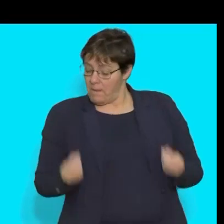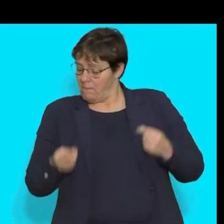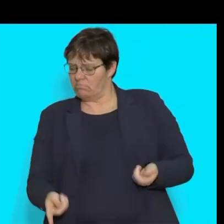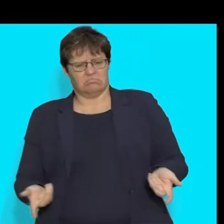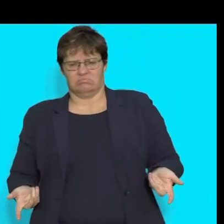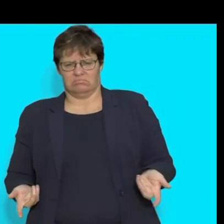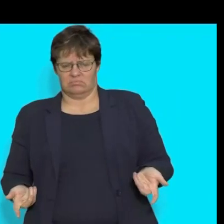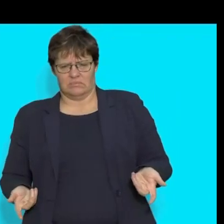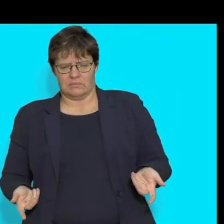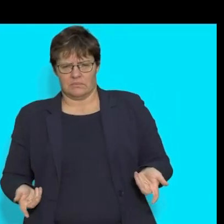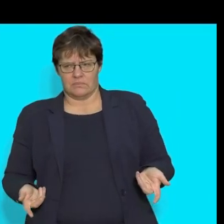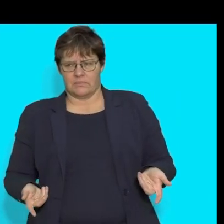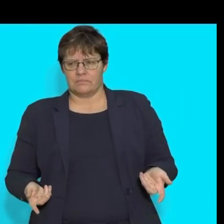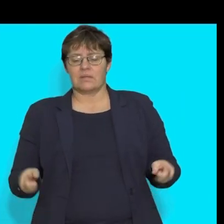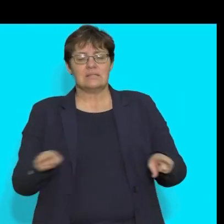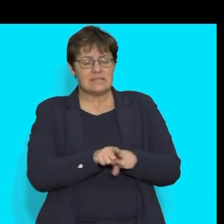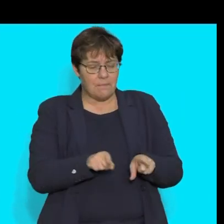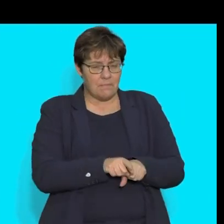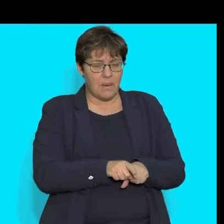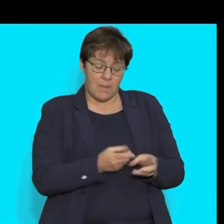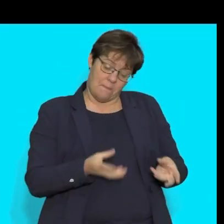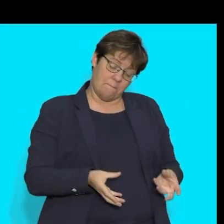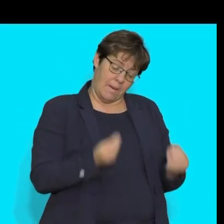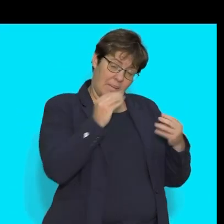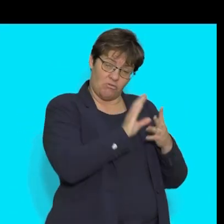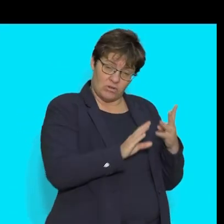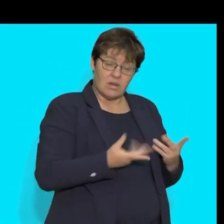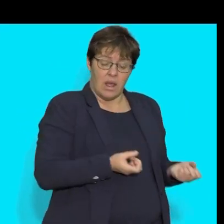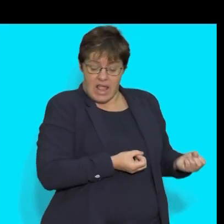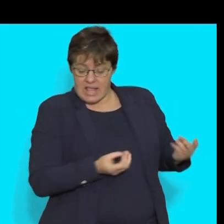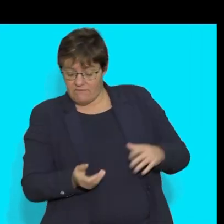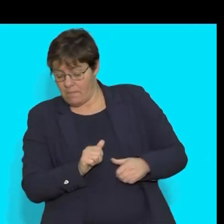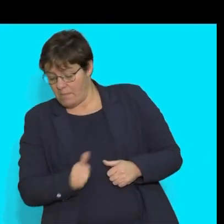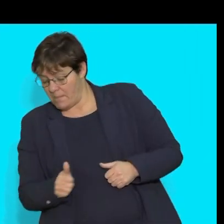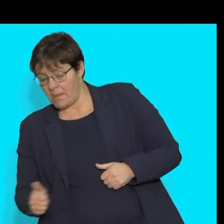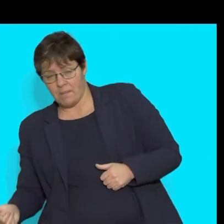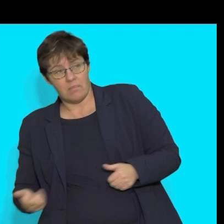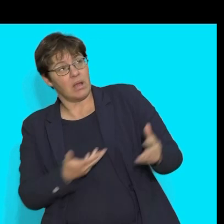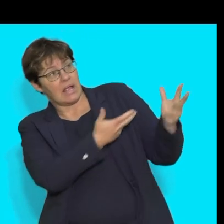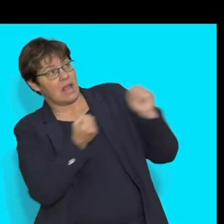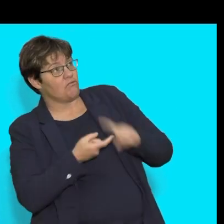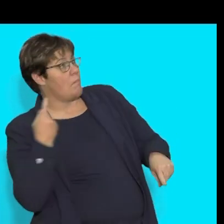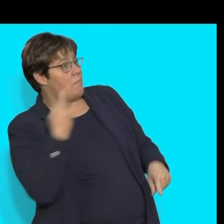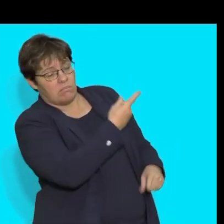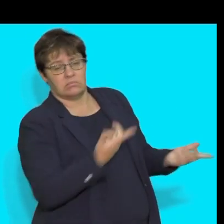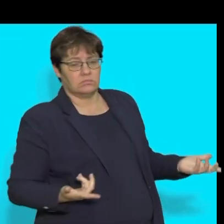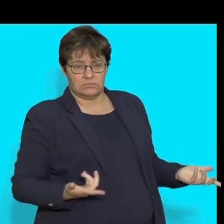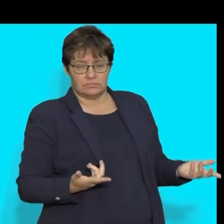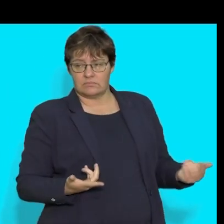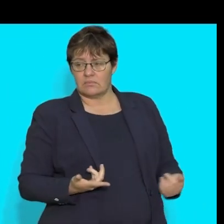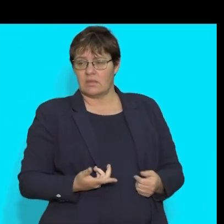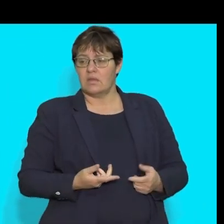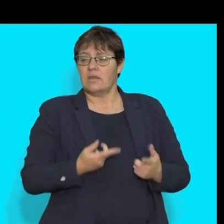Likely, all acquired characteristics cannot be inherited. What does that mean? It means that the